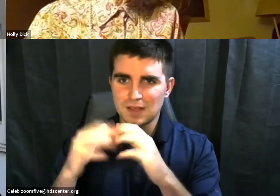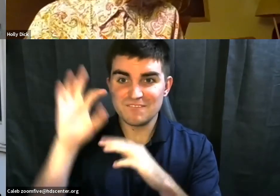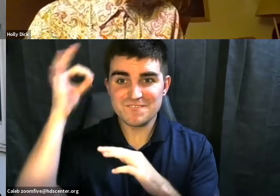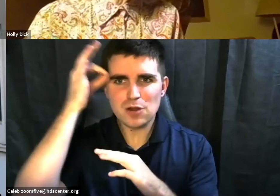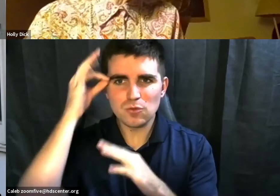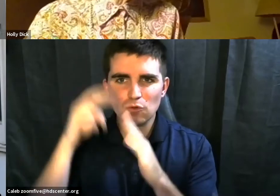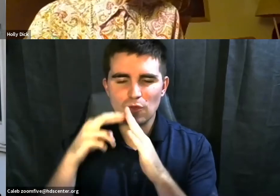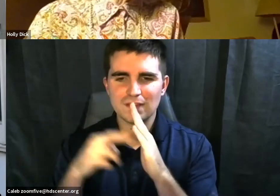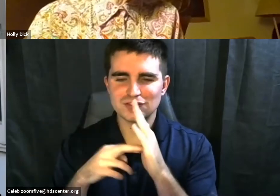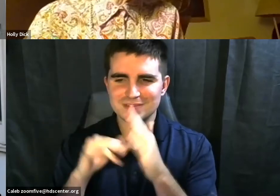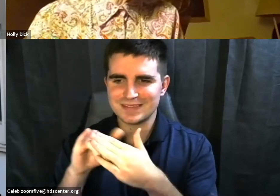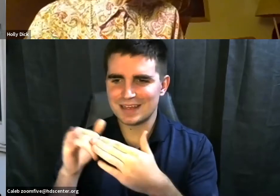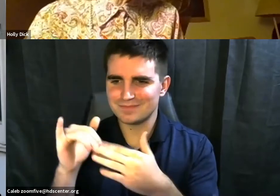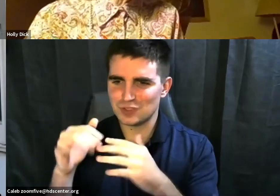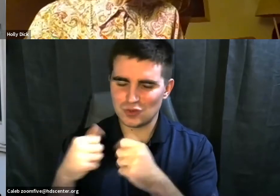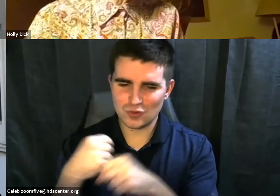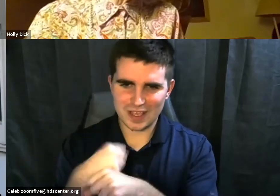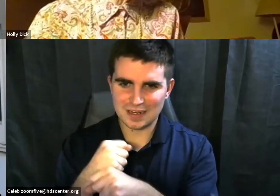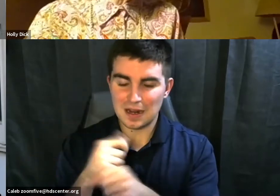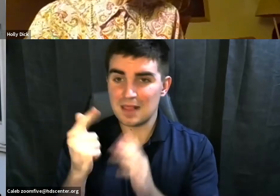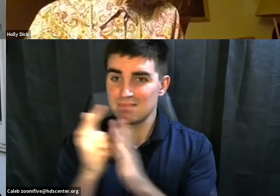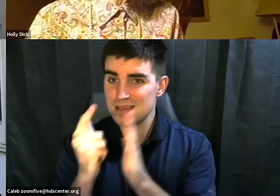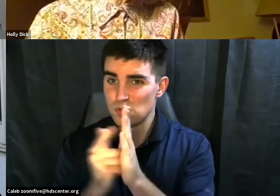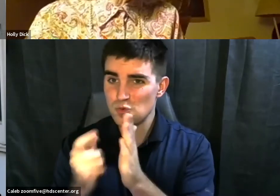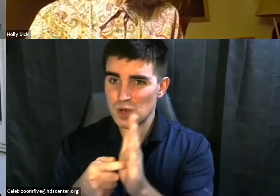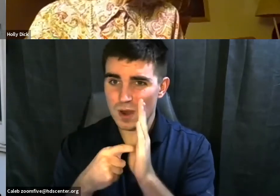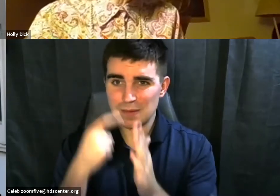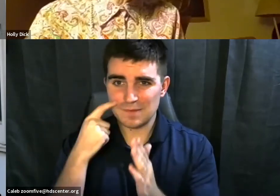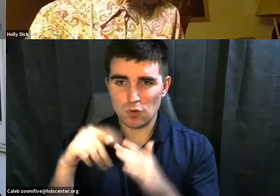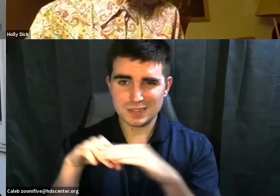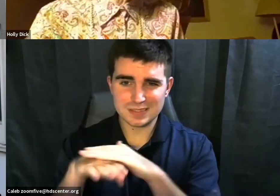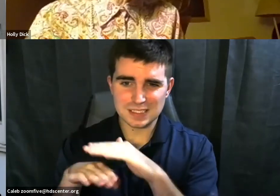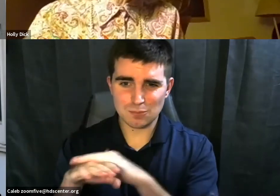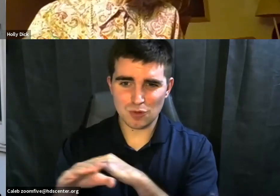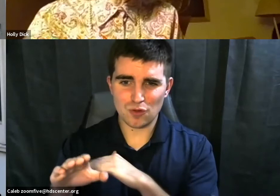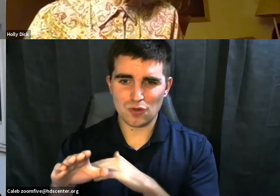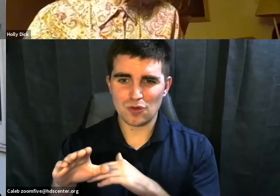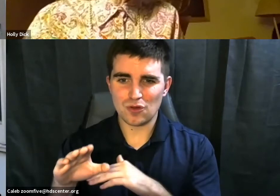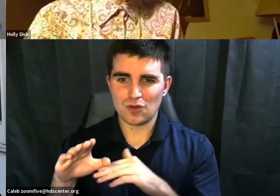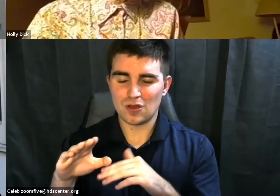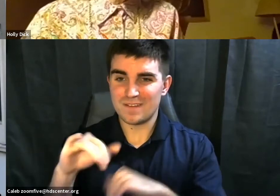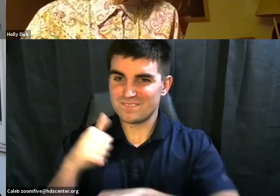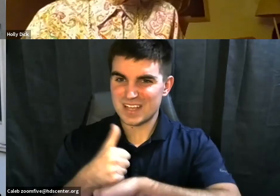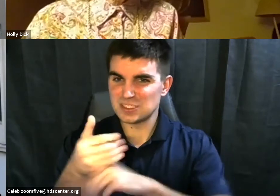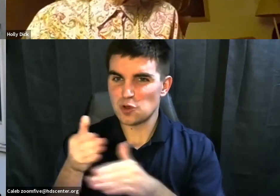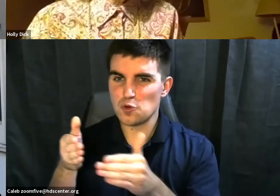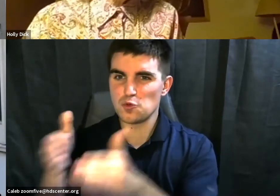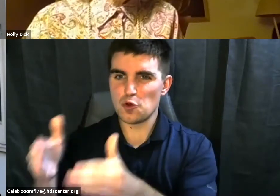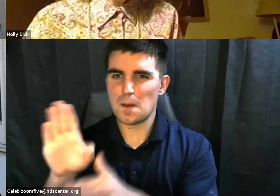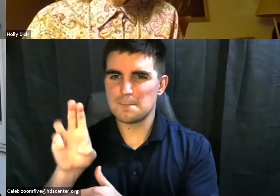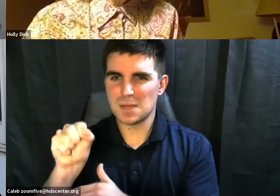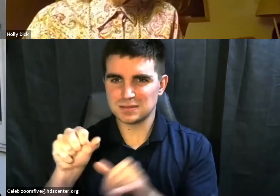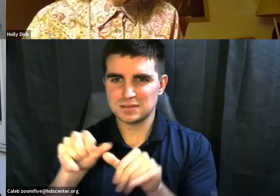that created a legal requirement for accessible fixed route bus